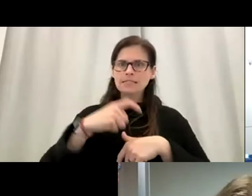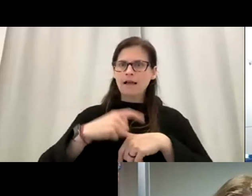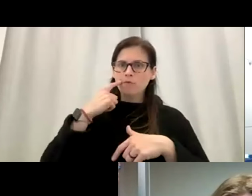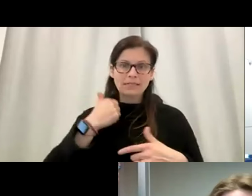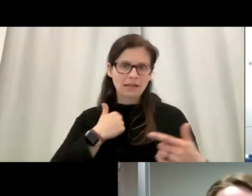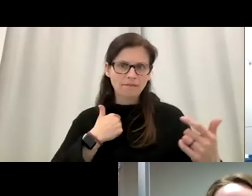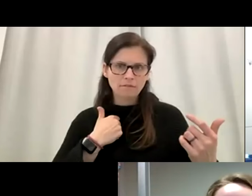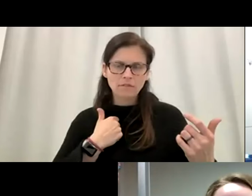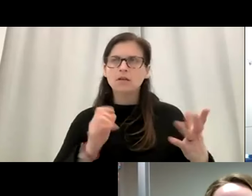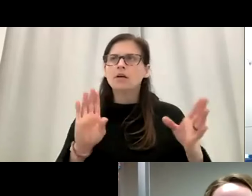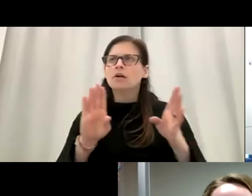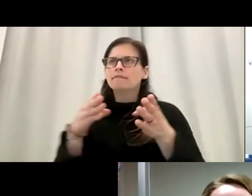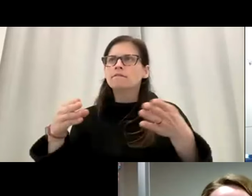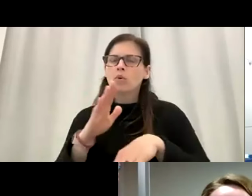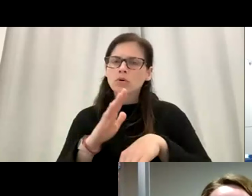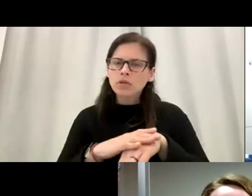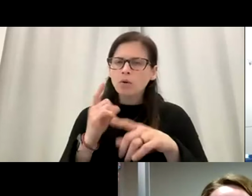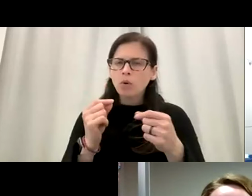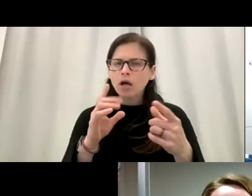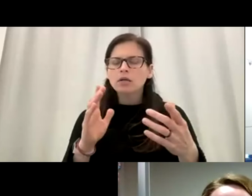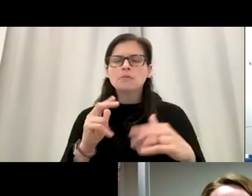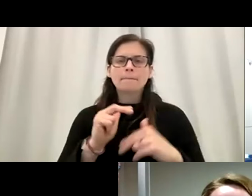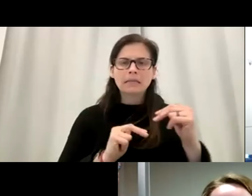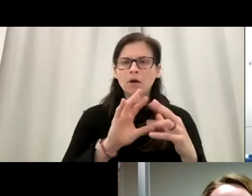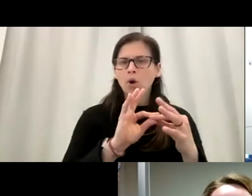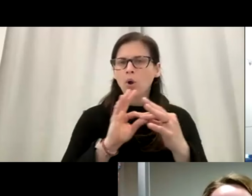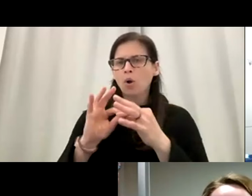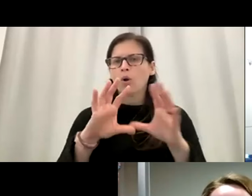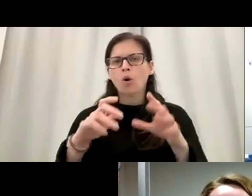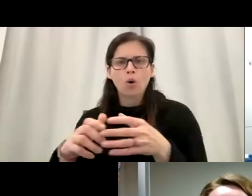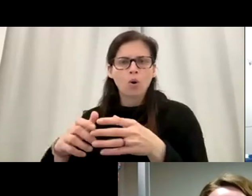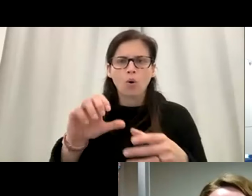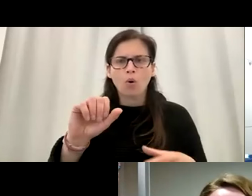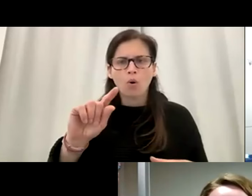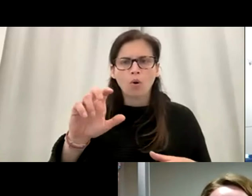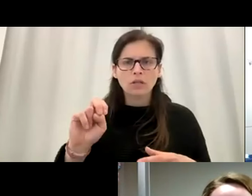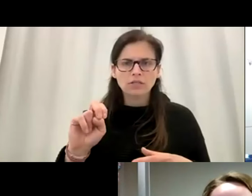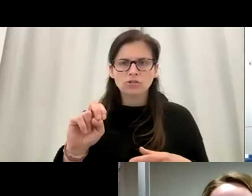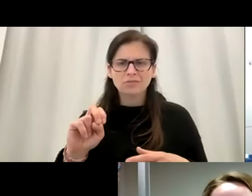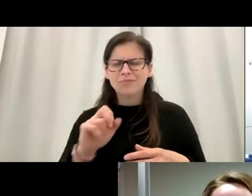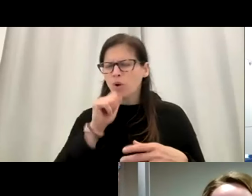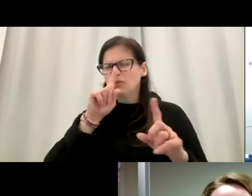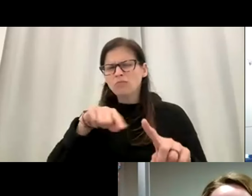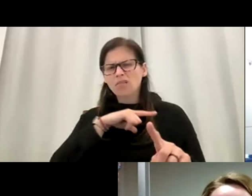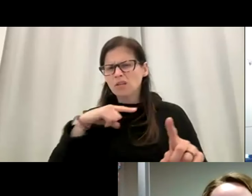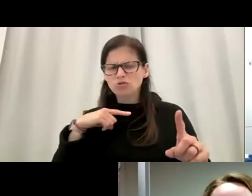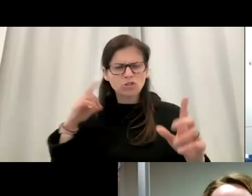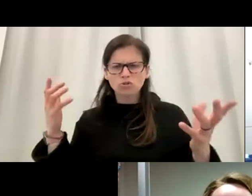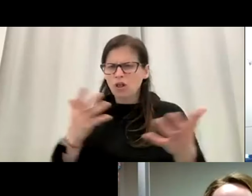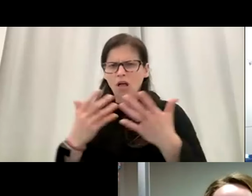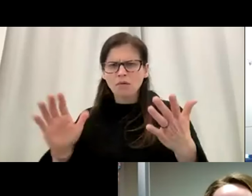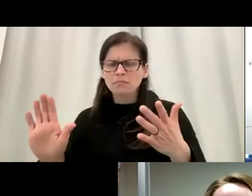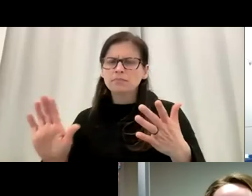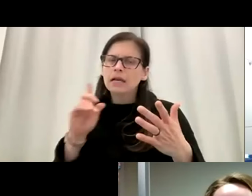also focus on that, building that coalition, and not really focusing on like responding to the legislature. So I